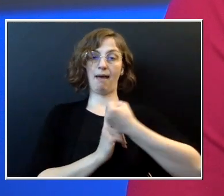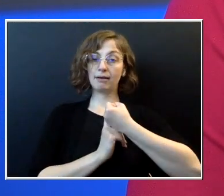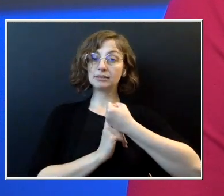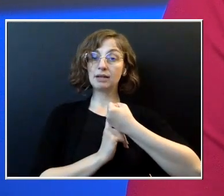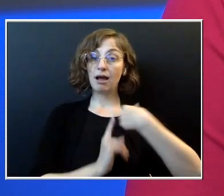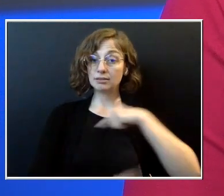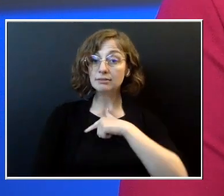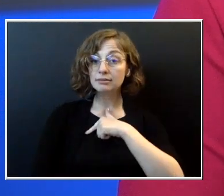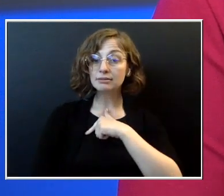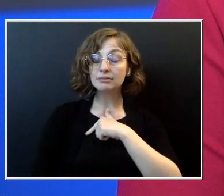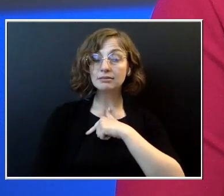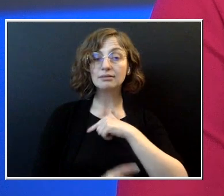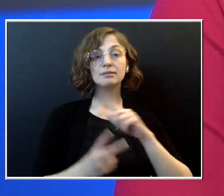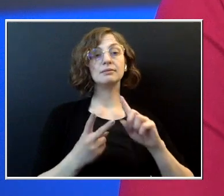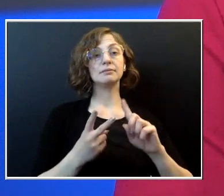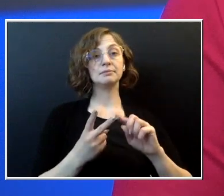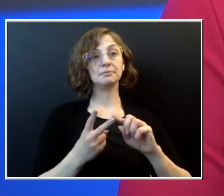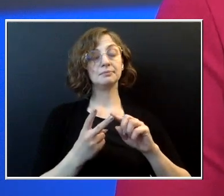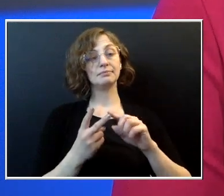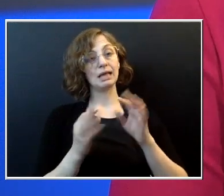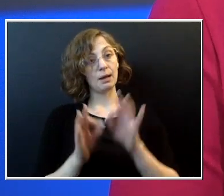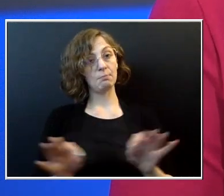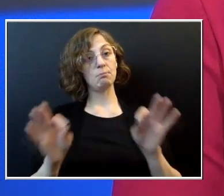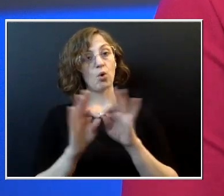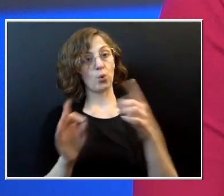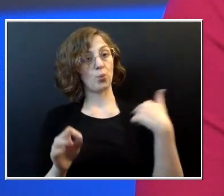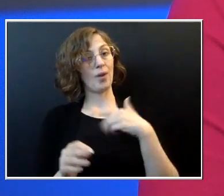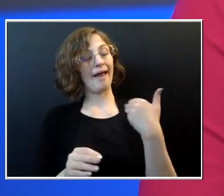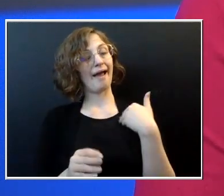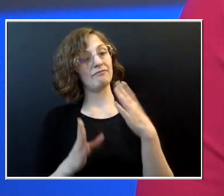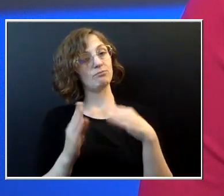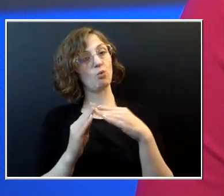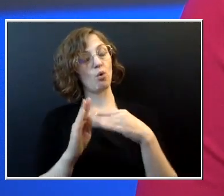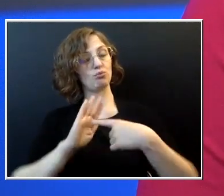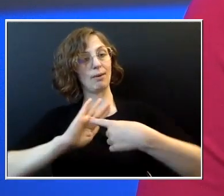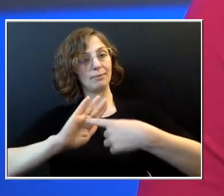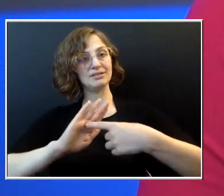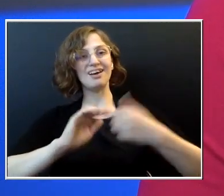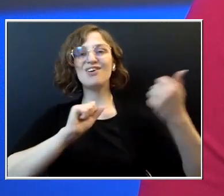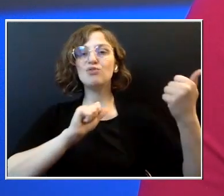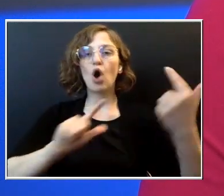more representation of people from all backgrounds, all social